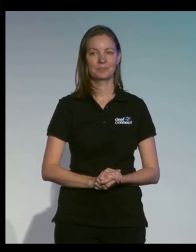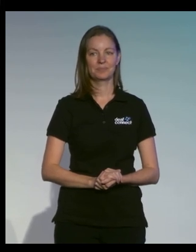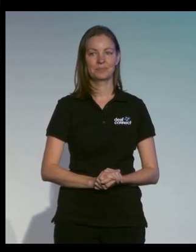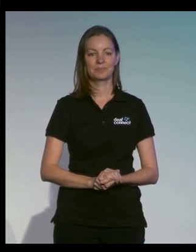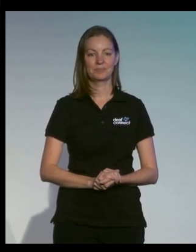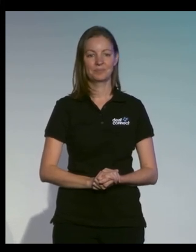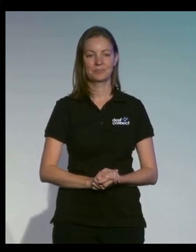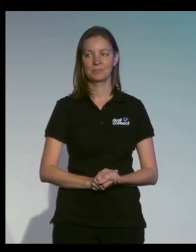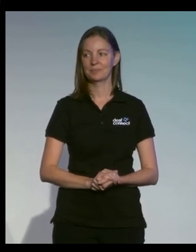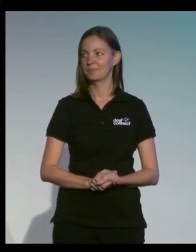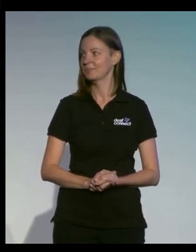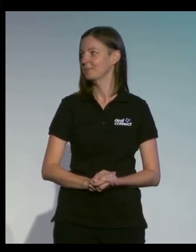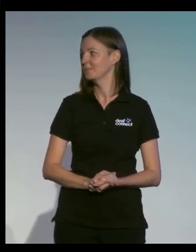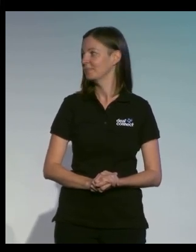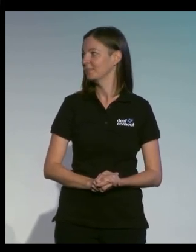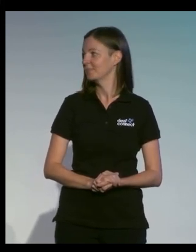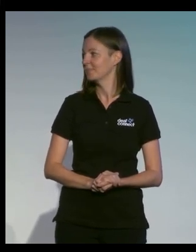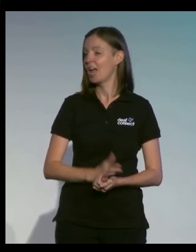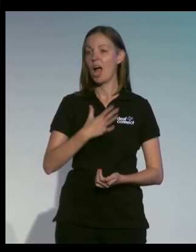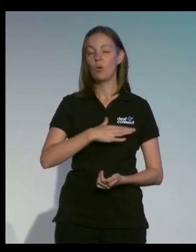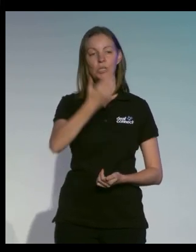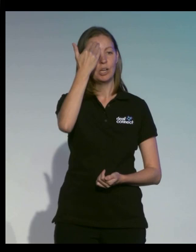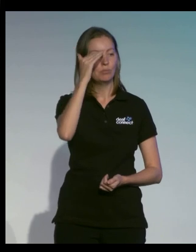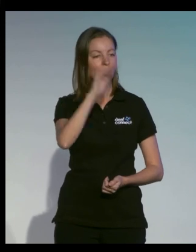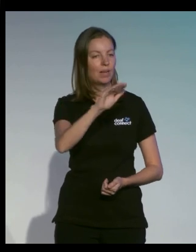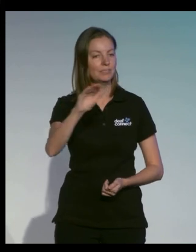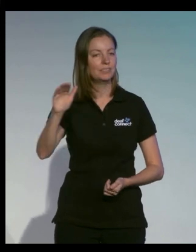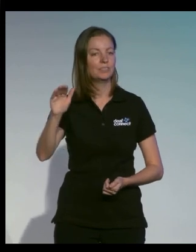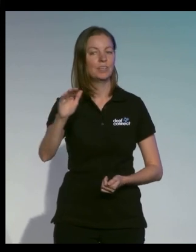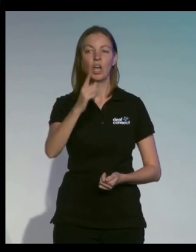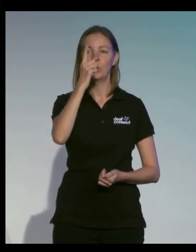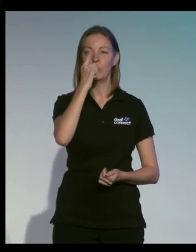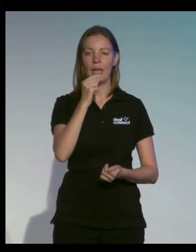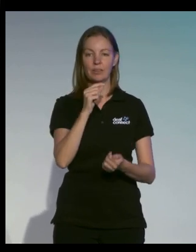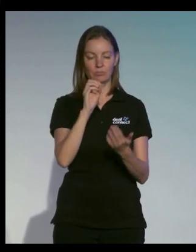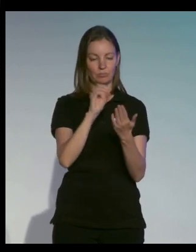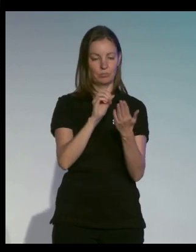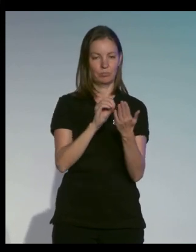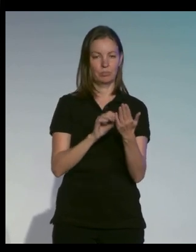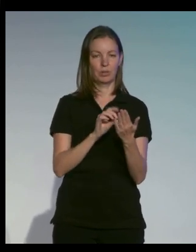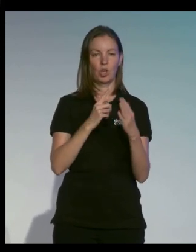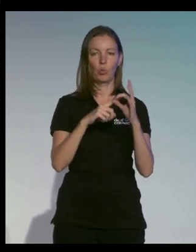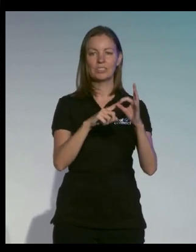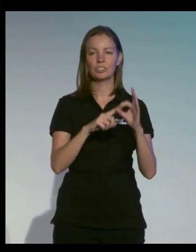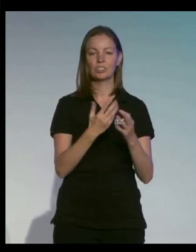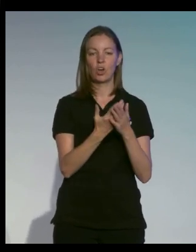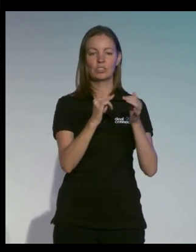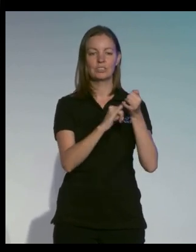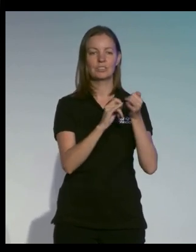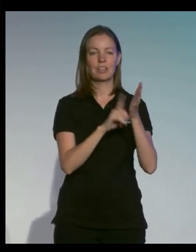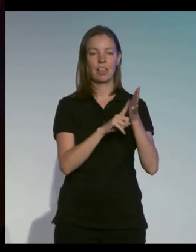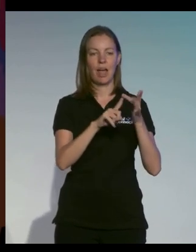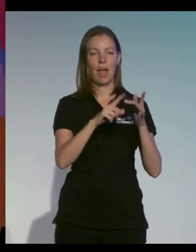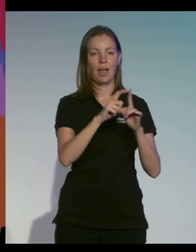And while Paula gets ready, just a reminder that, like all the sessions, you can submit questions on Slido using the app.